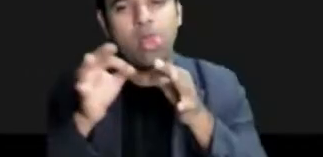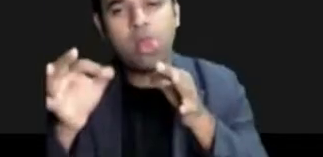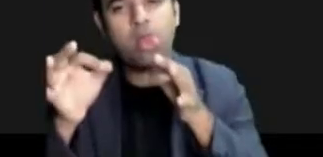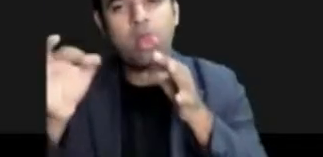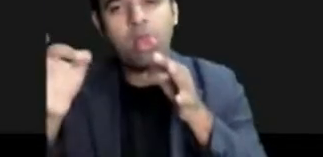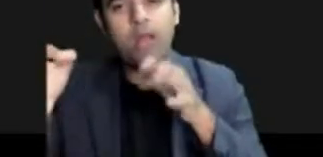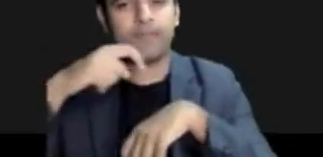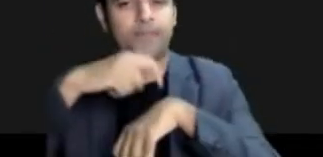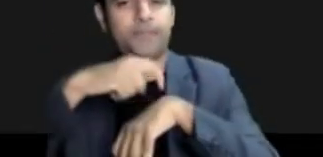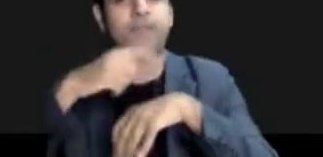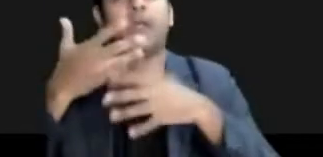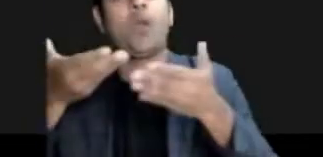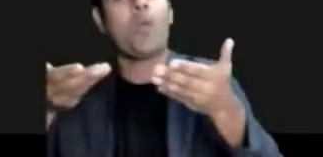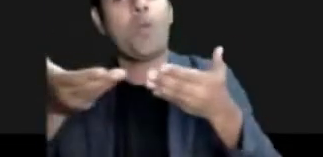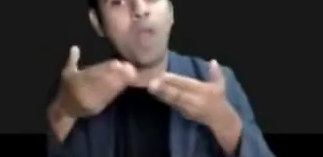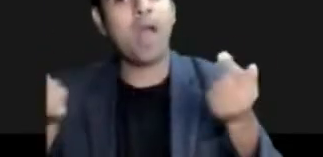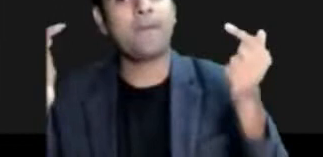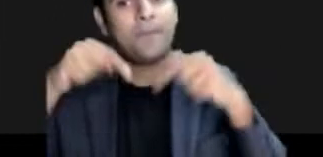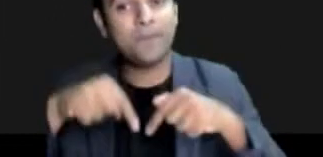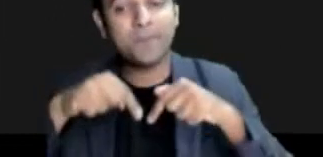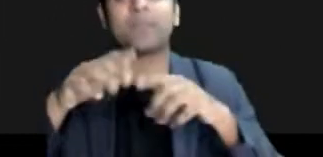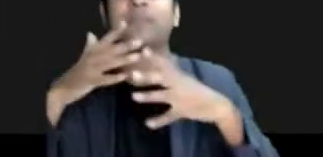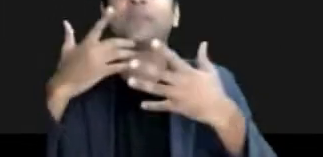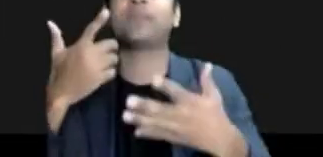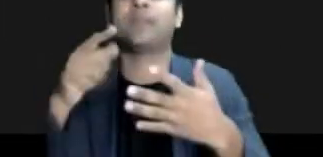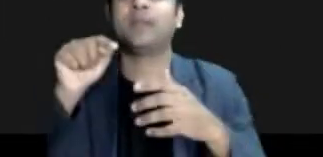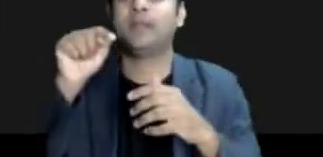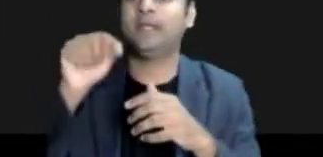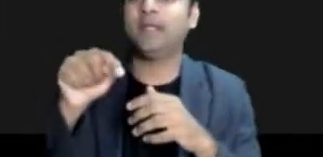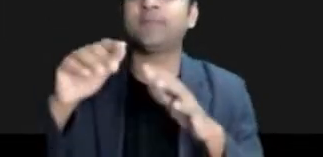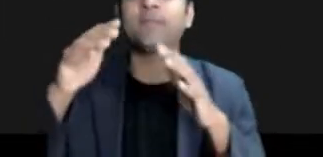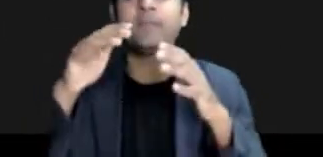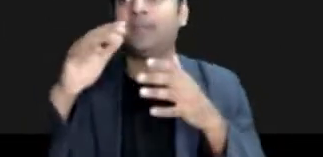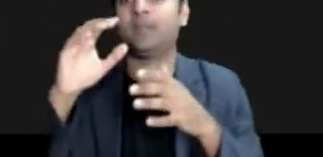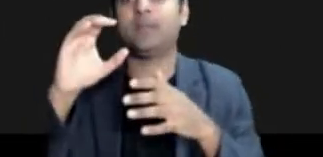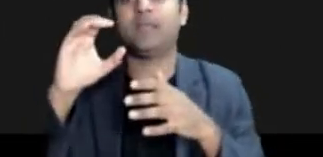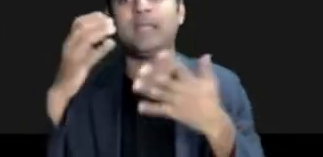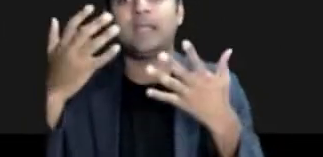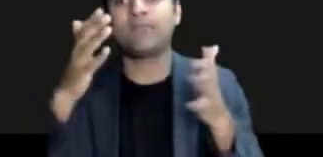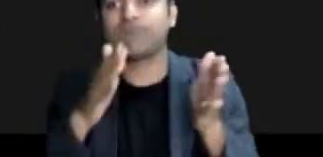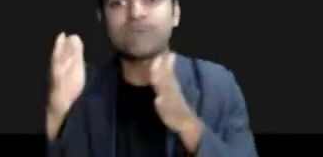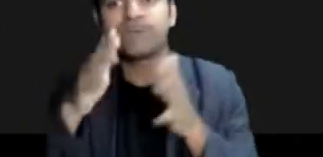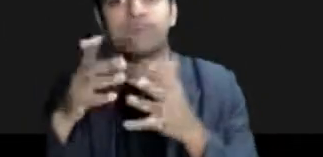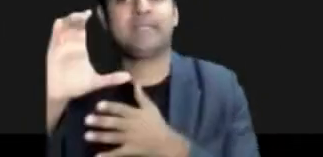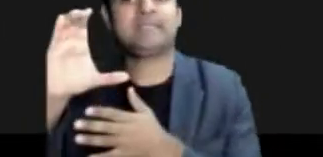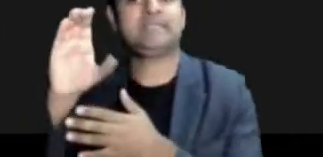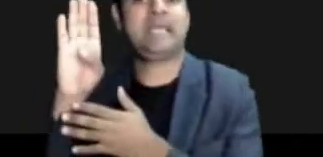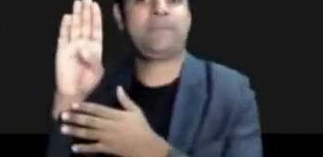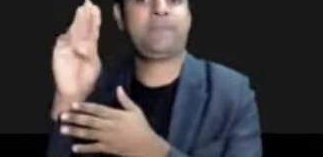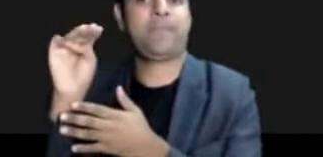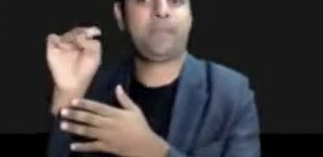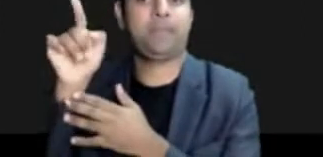Alliance. And the event is about taking stock of disability inclusion in disaster risk reduction across